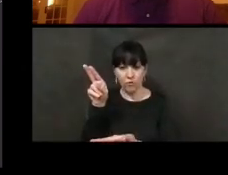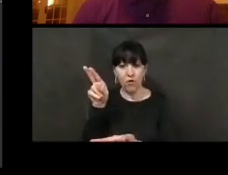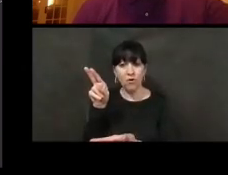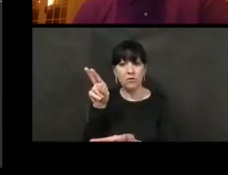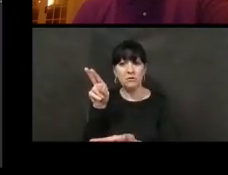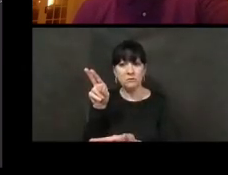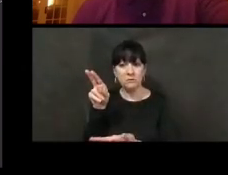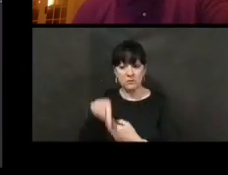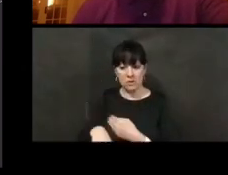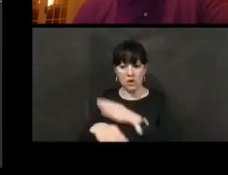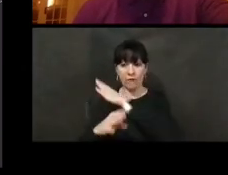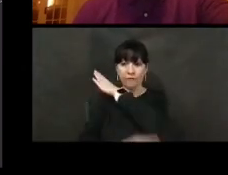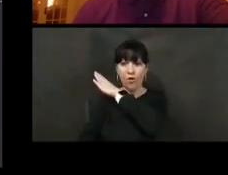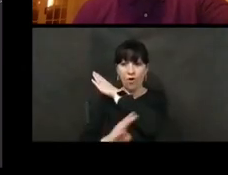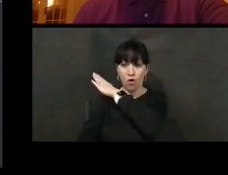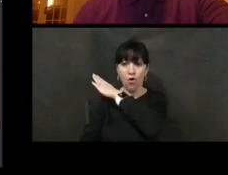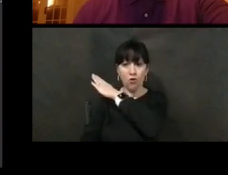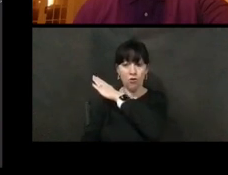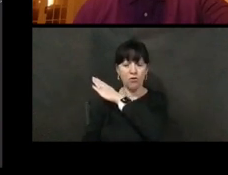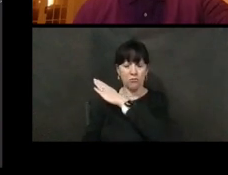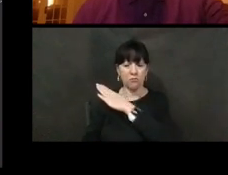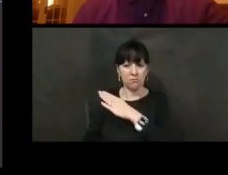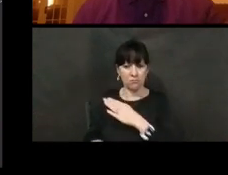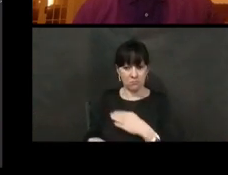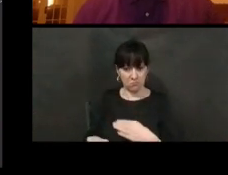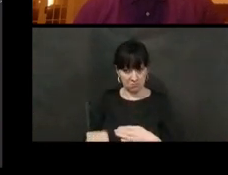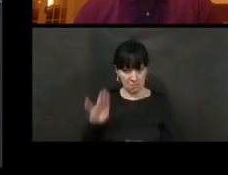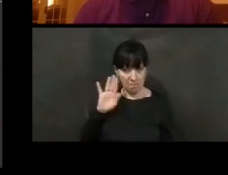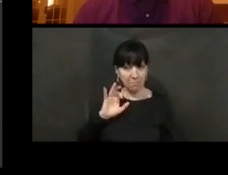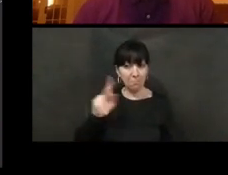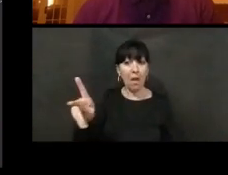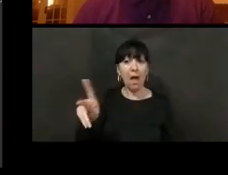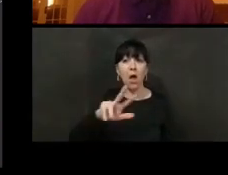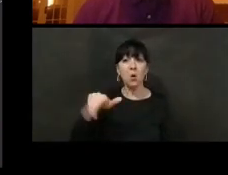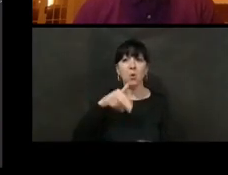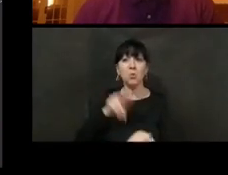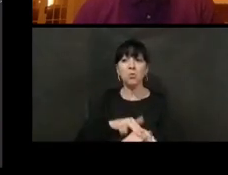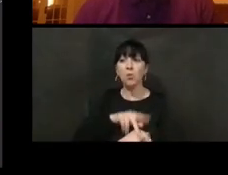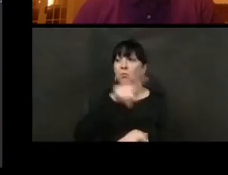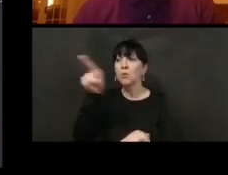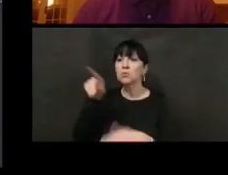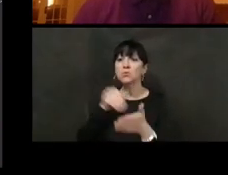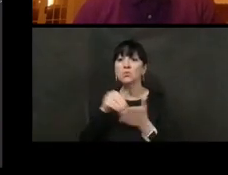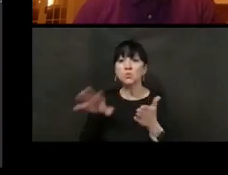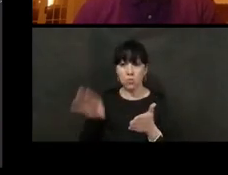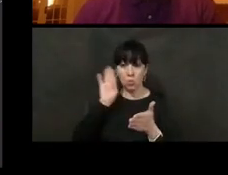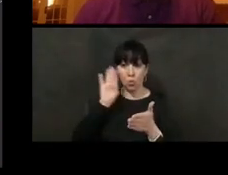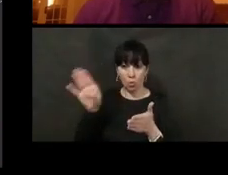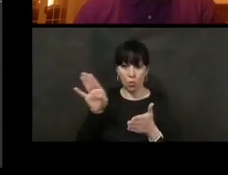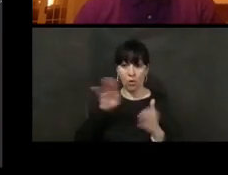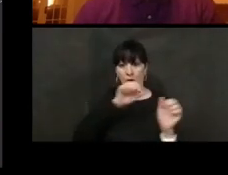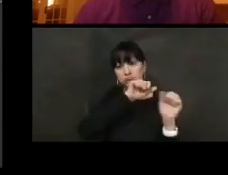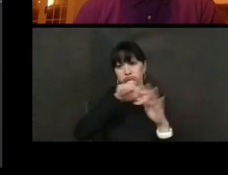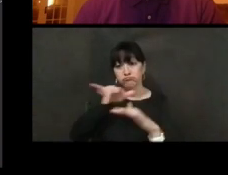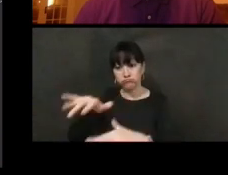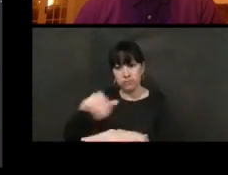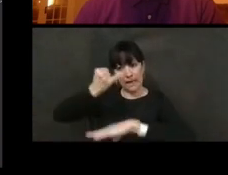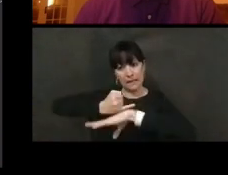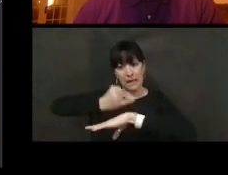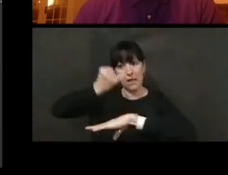in the fall? Damian, I don't know if you've had any specific contacts with higher education, or Dr. Rattay, if you can talk about higher